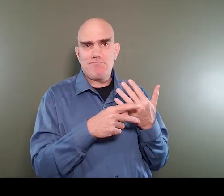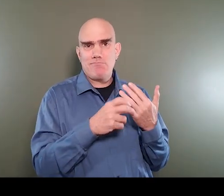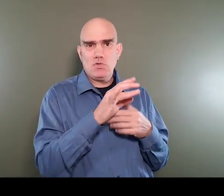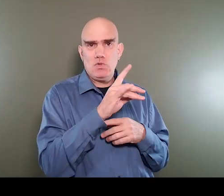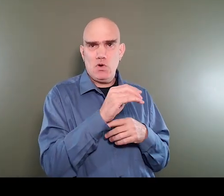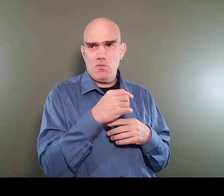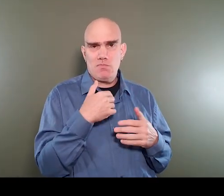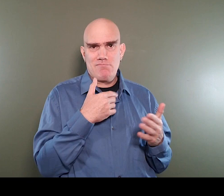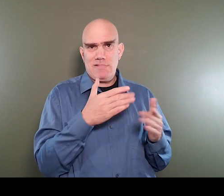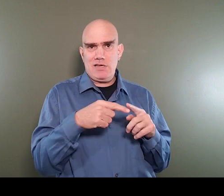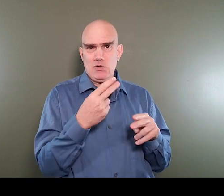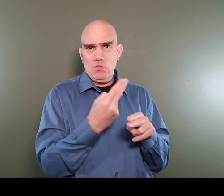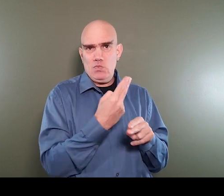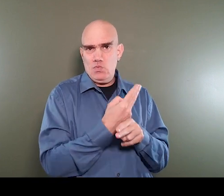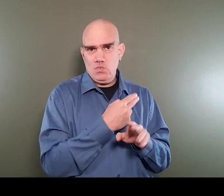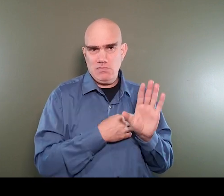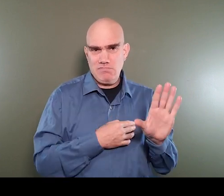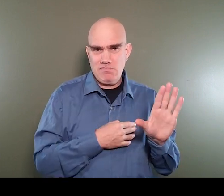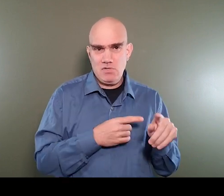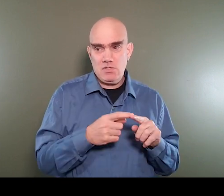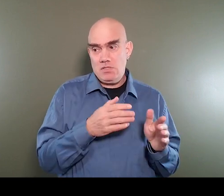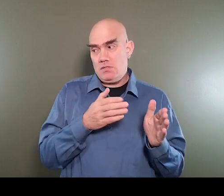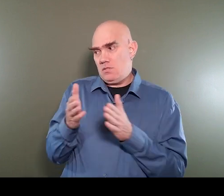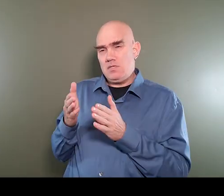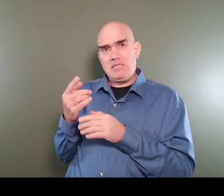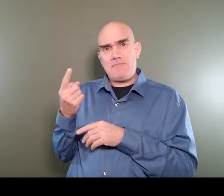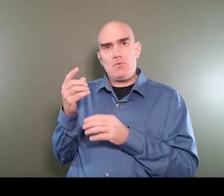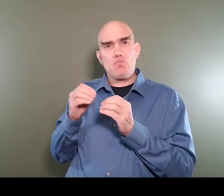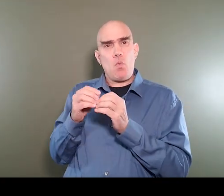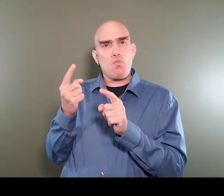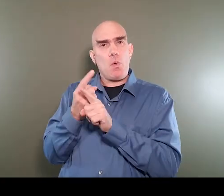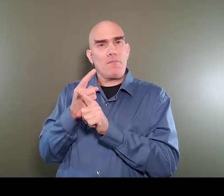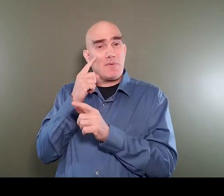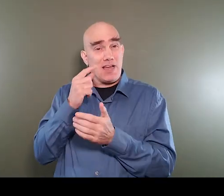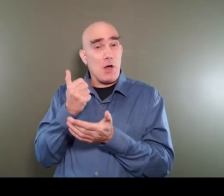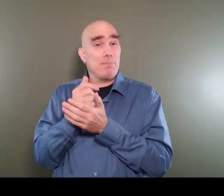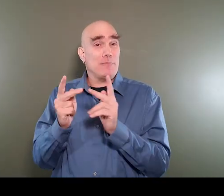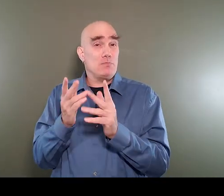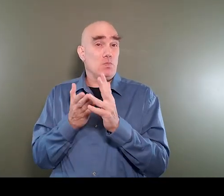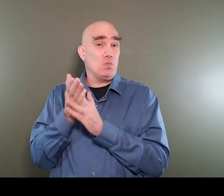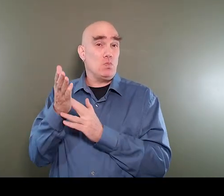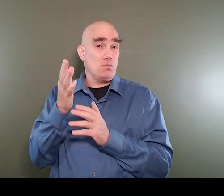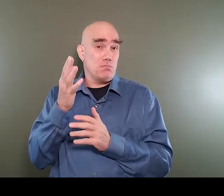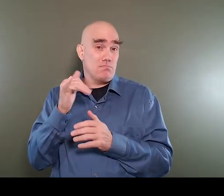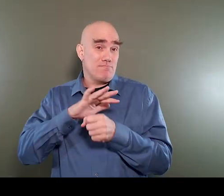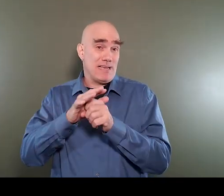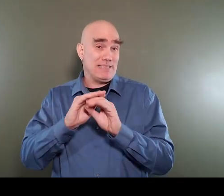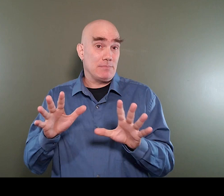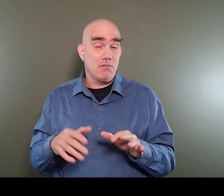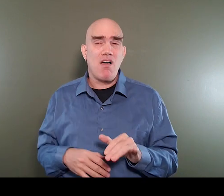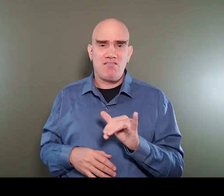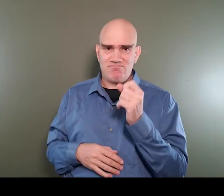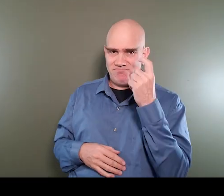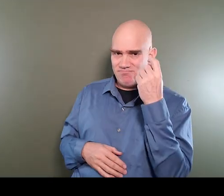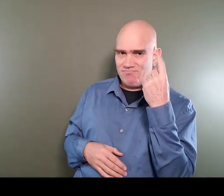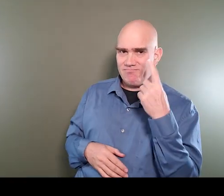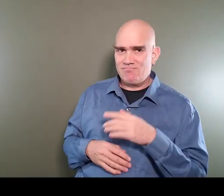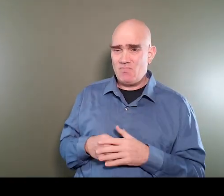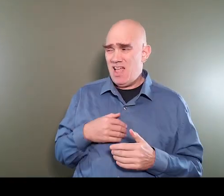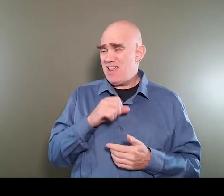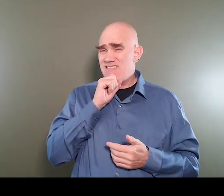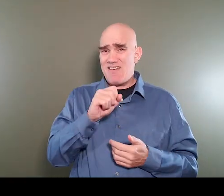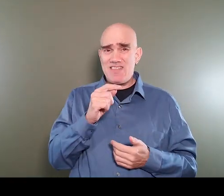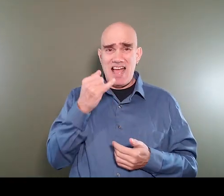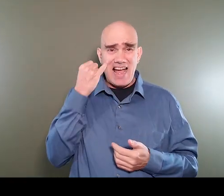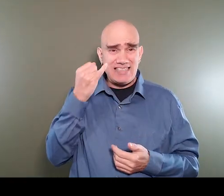shift from the program we were going to be using to something that was more appropriate to help people with the pandemic. Gotcha.